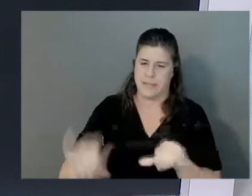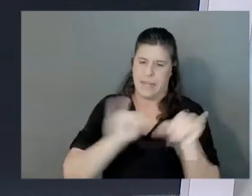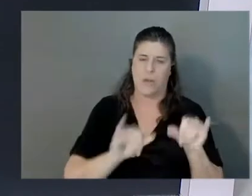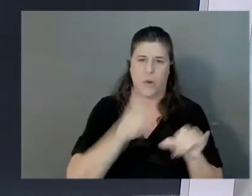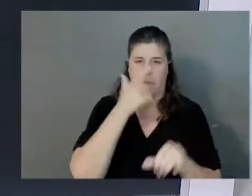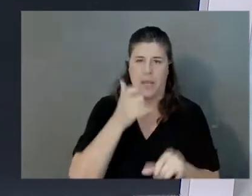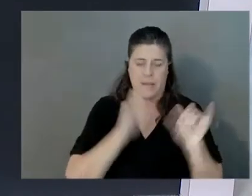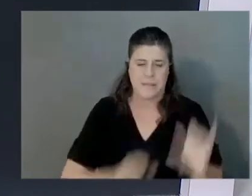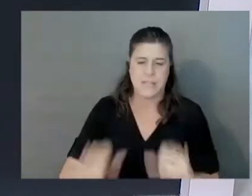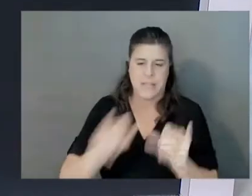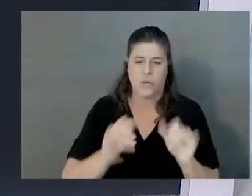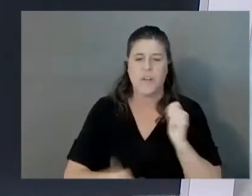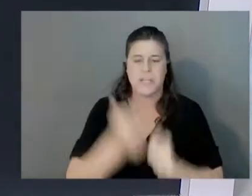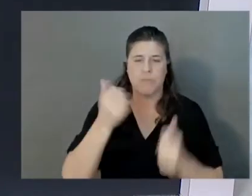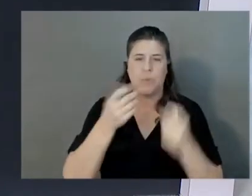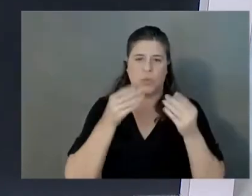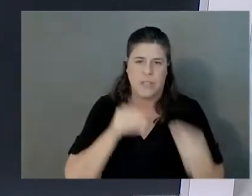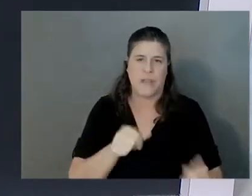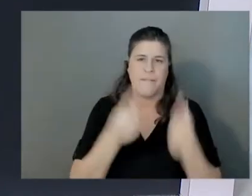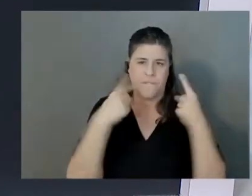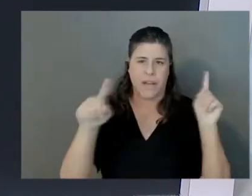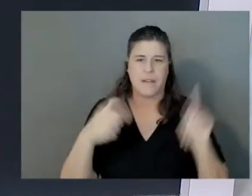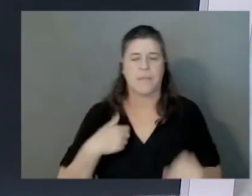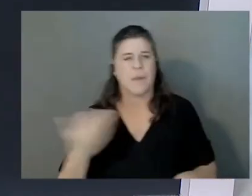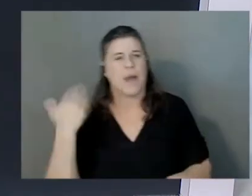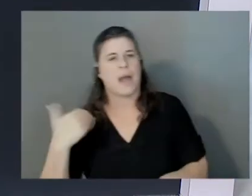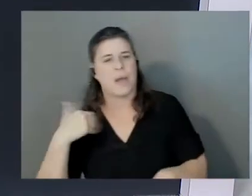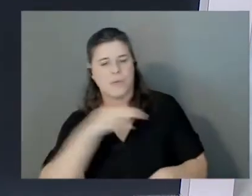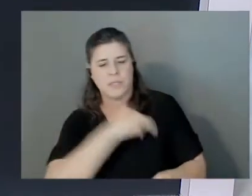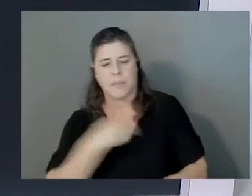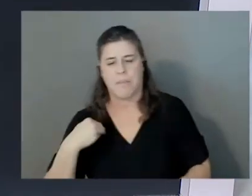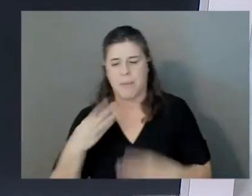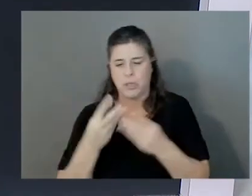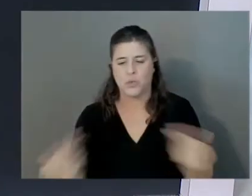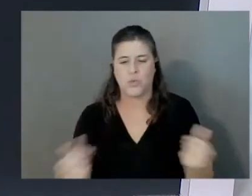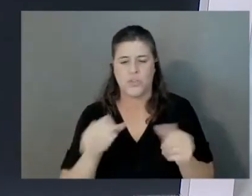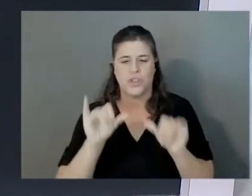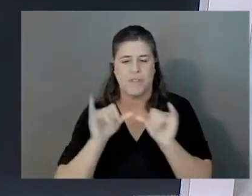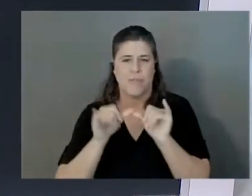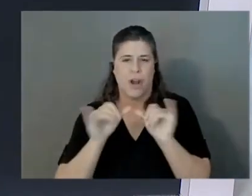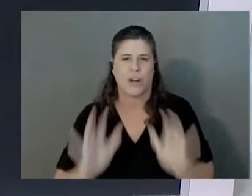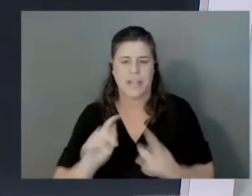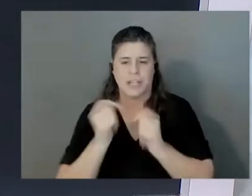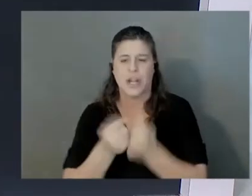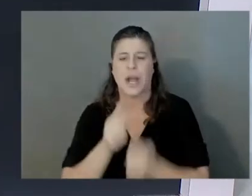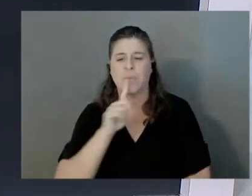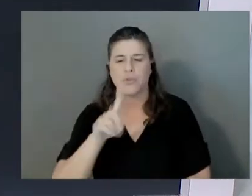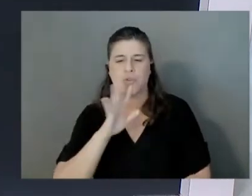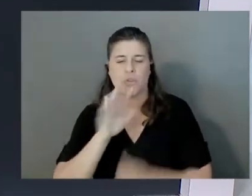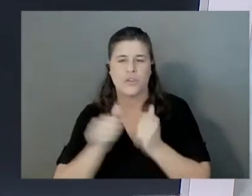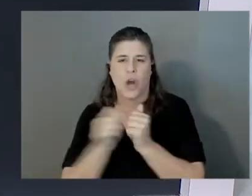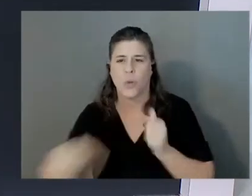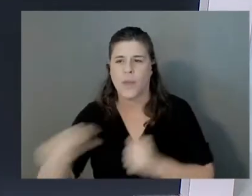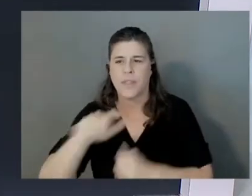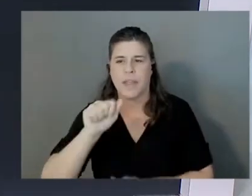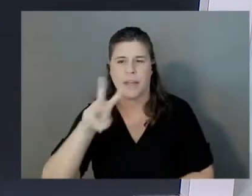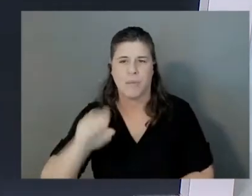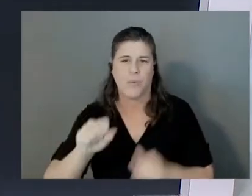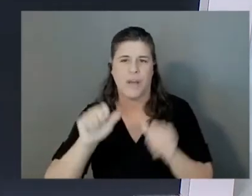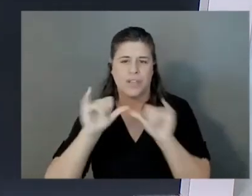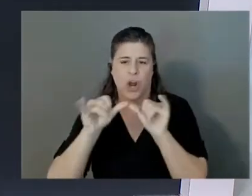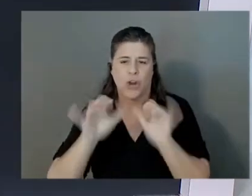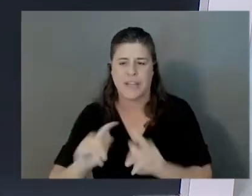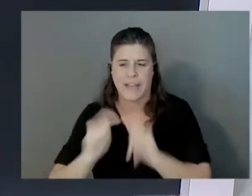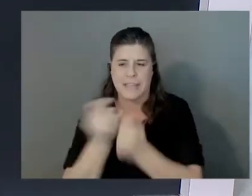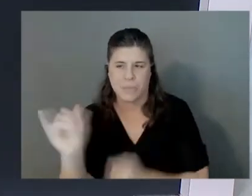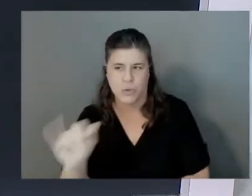the most effective. I used to be a member of the solutions architecture team, so I imagine you could also talk to your AWS solutions architect, and they could help you work out if it's the right